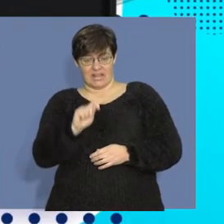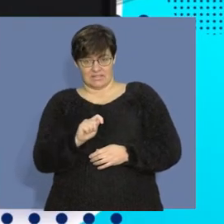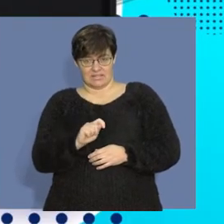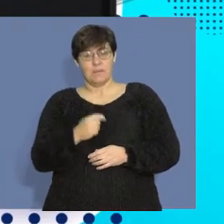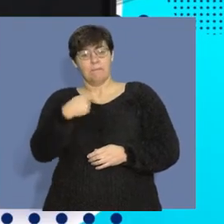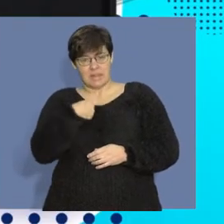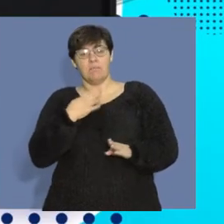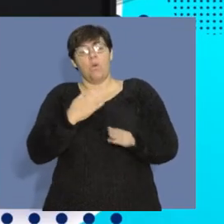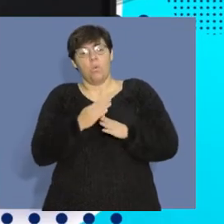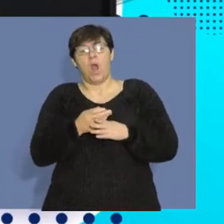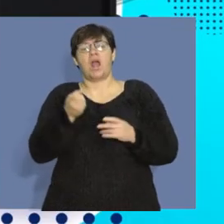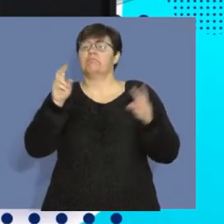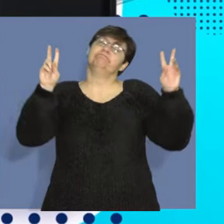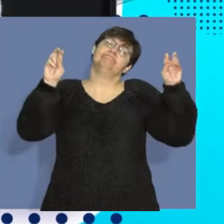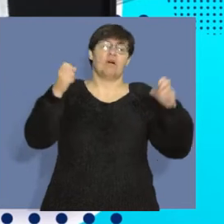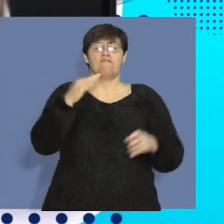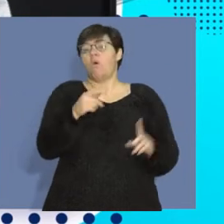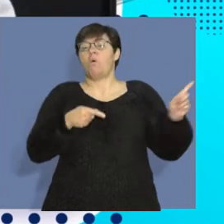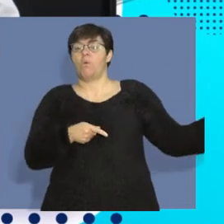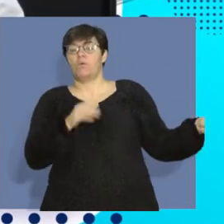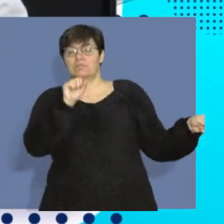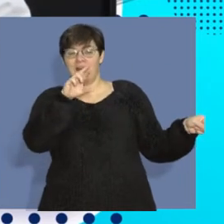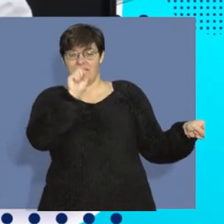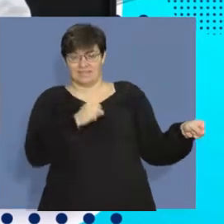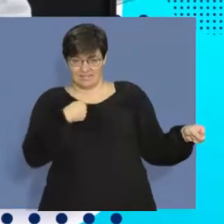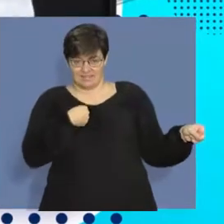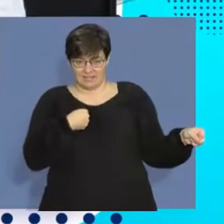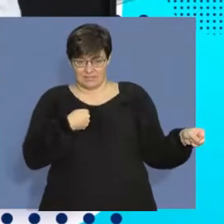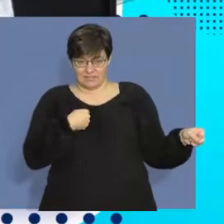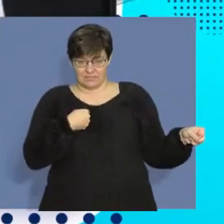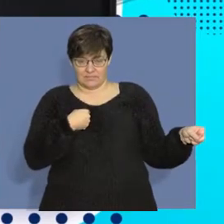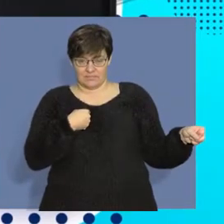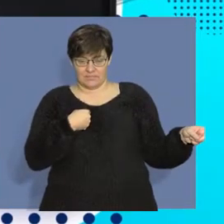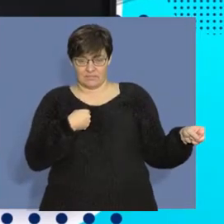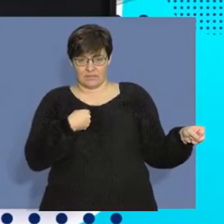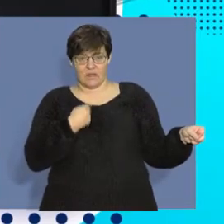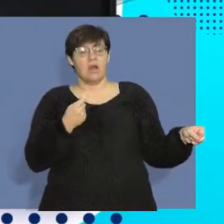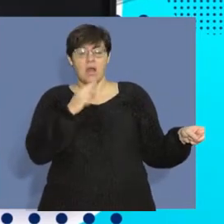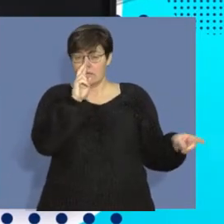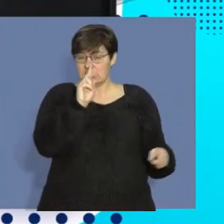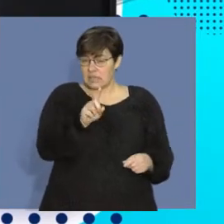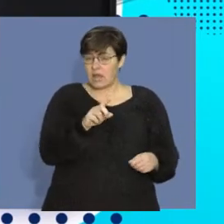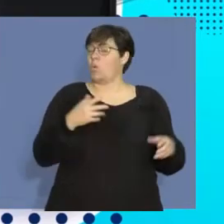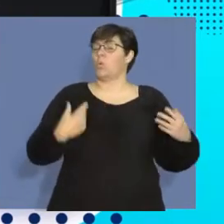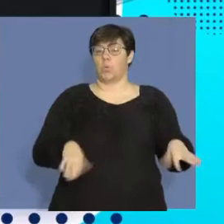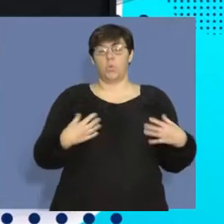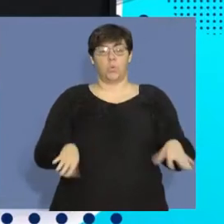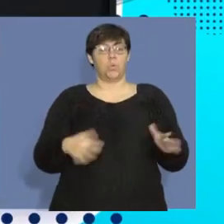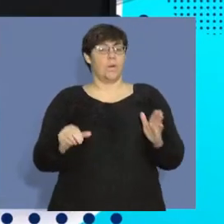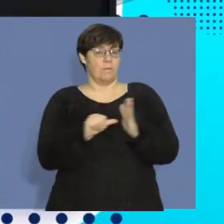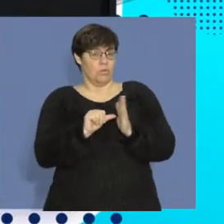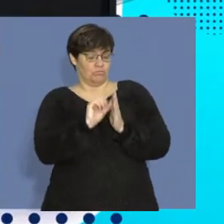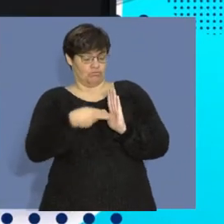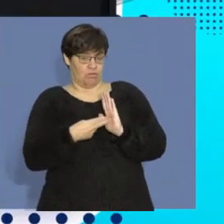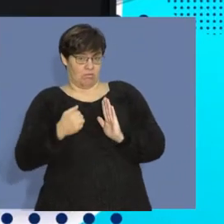an agent on behalf of SARS. Clearly, you can see how important your